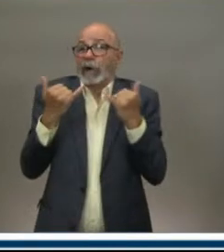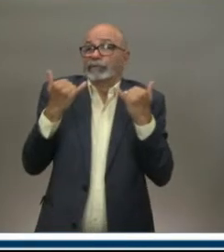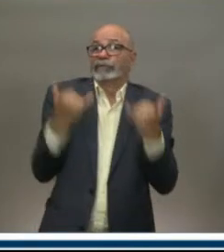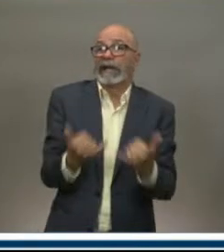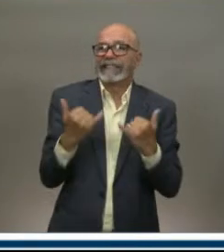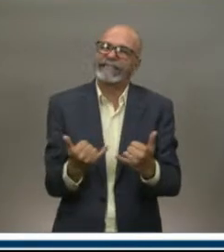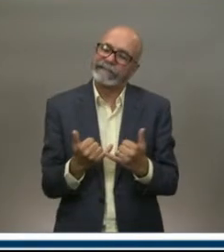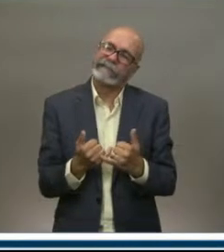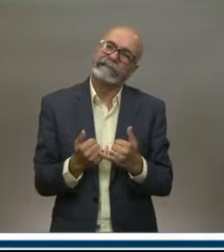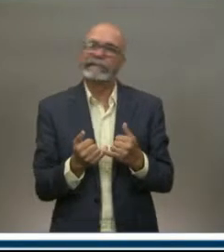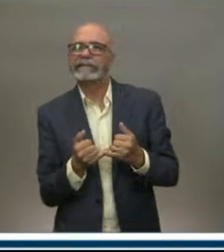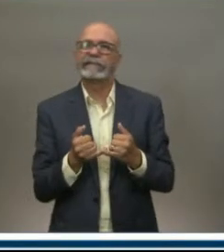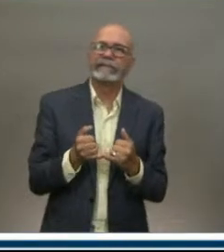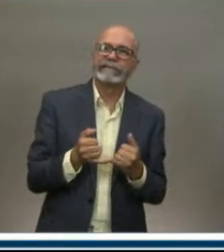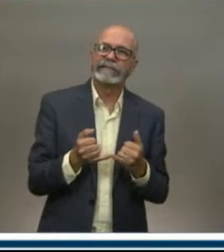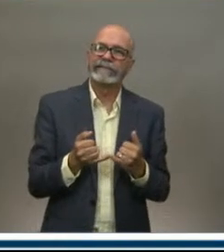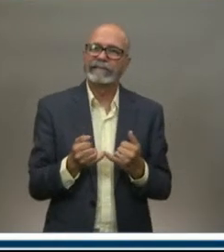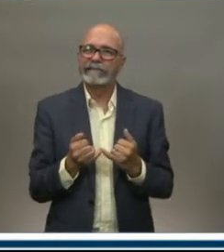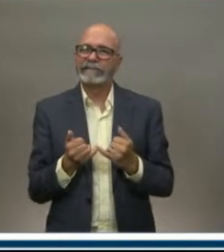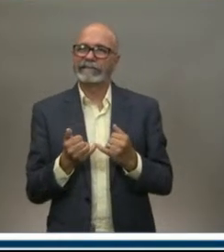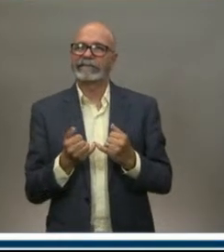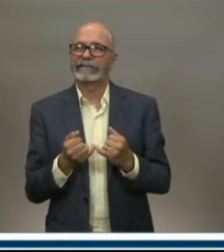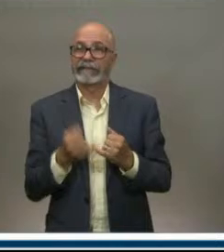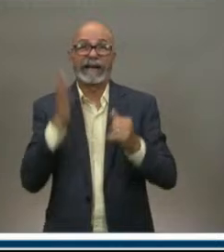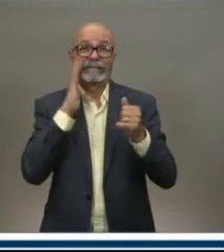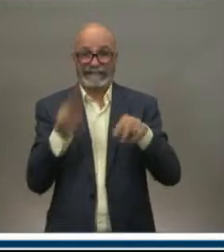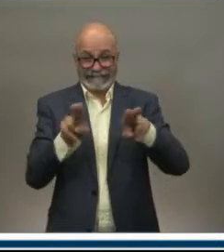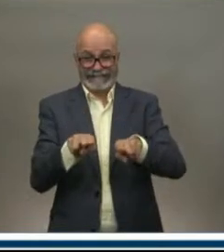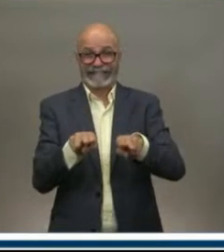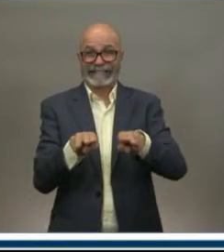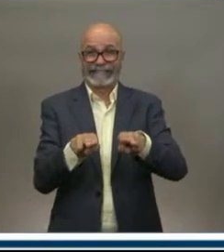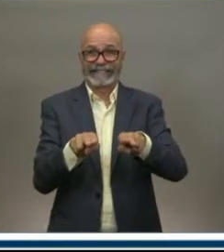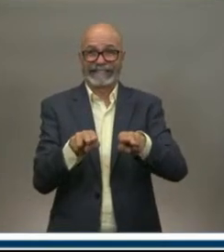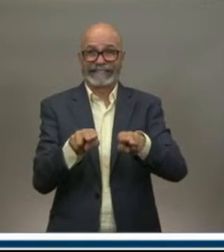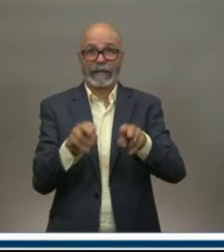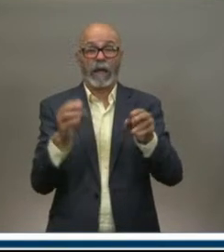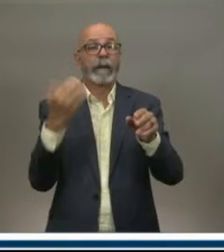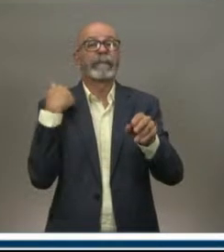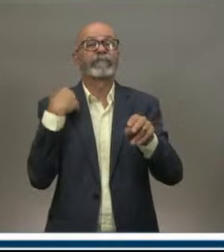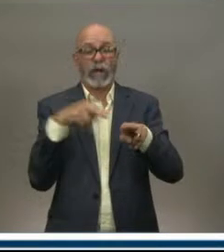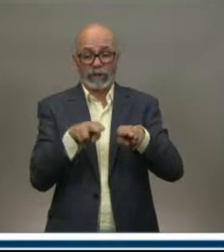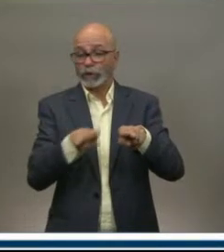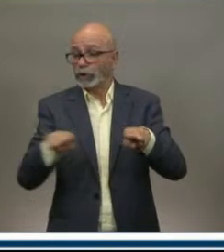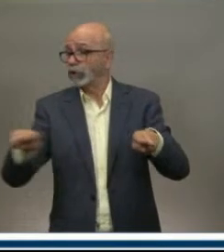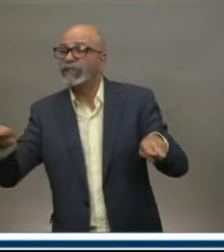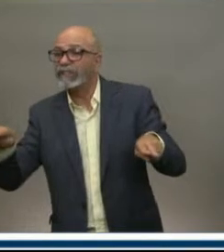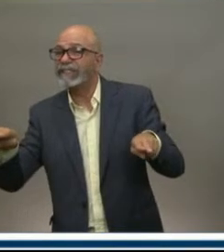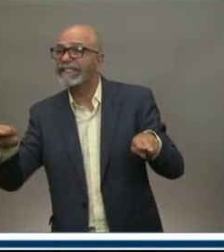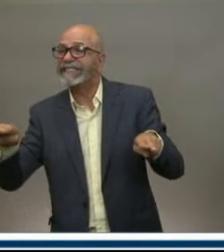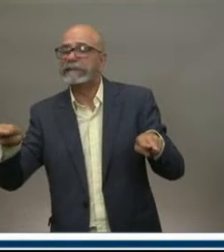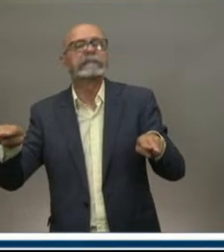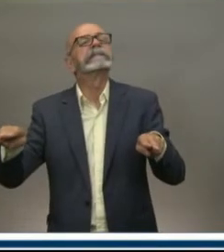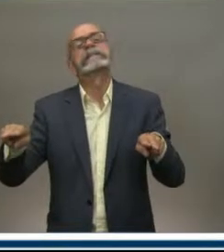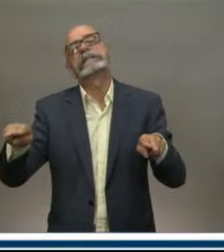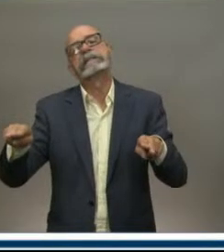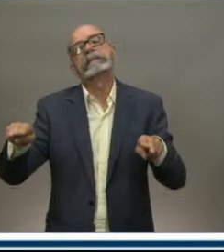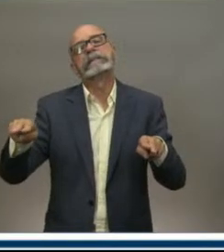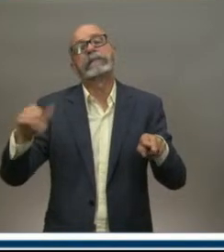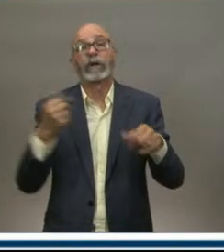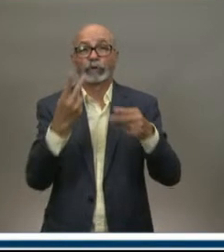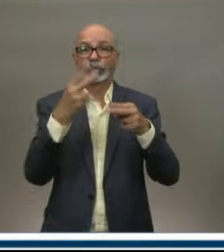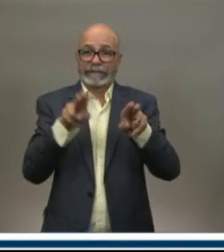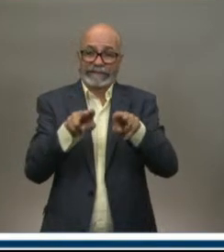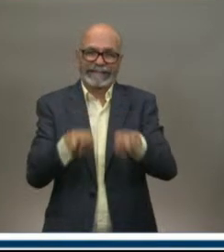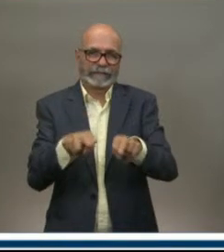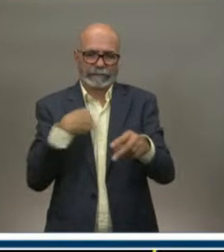occupancy above two is something that we can work as part of our